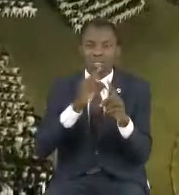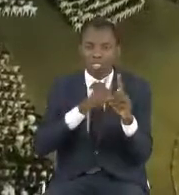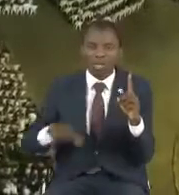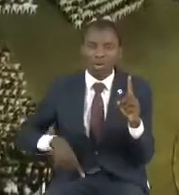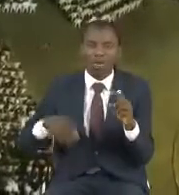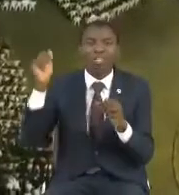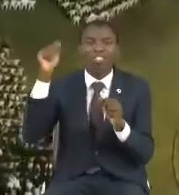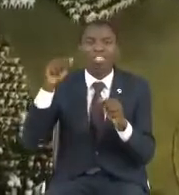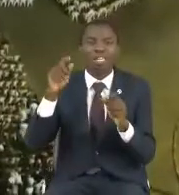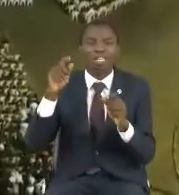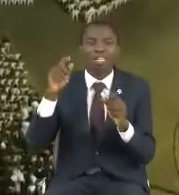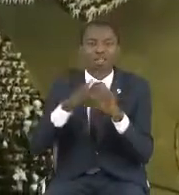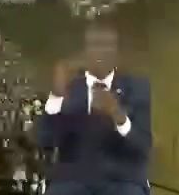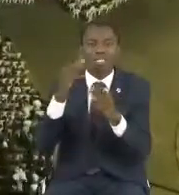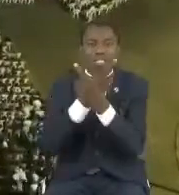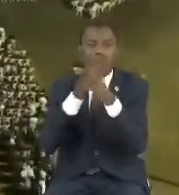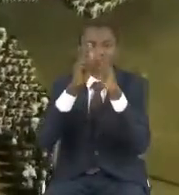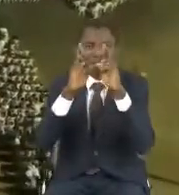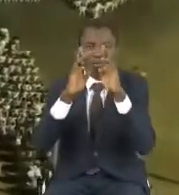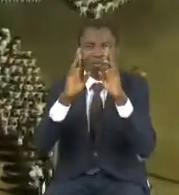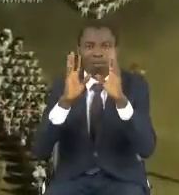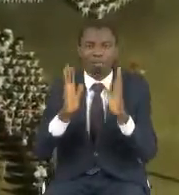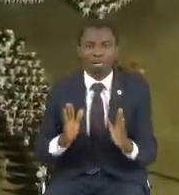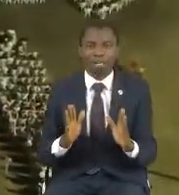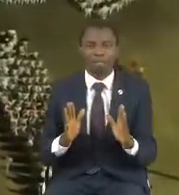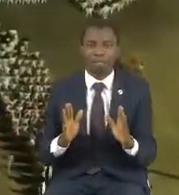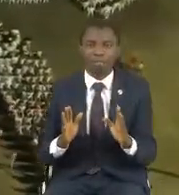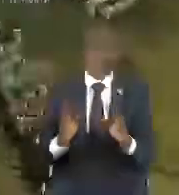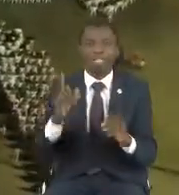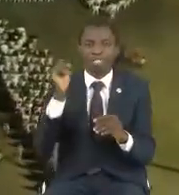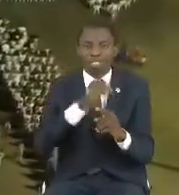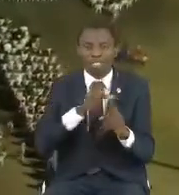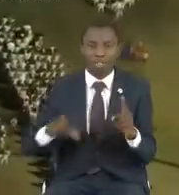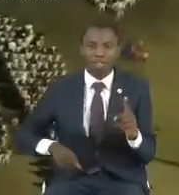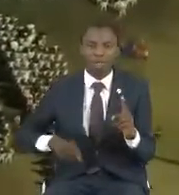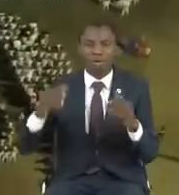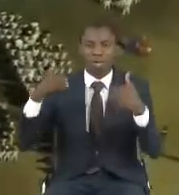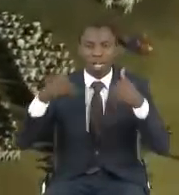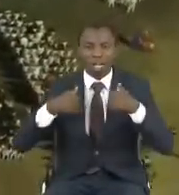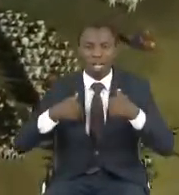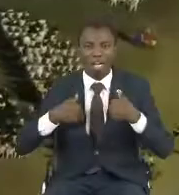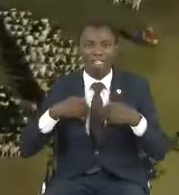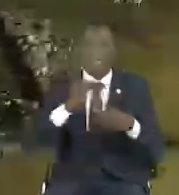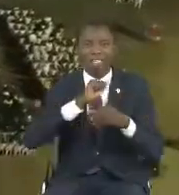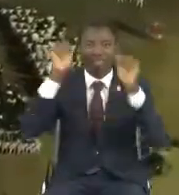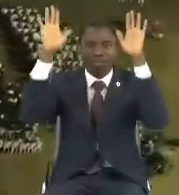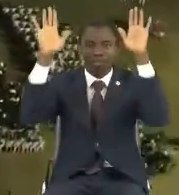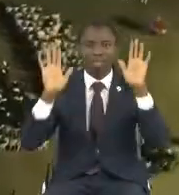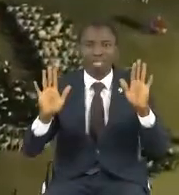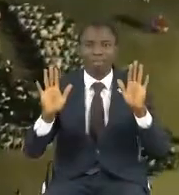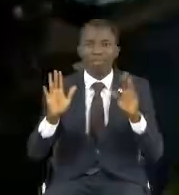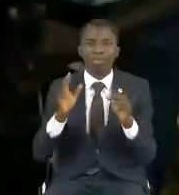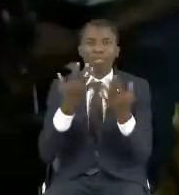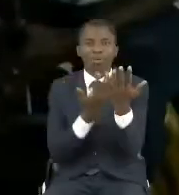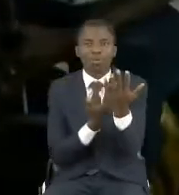to the Redeemer. The Lord has a miracle waiting for